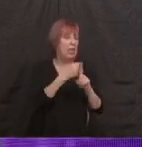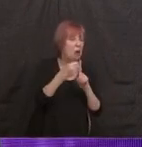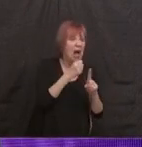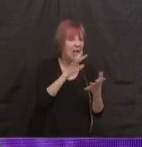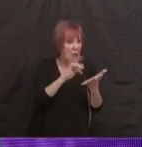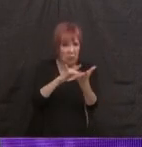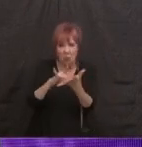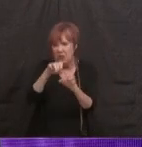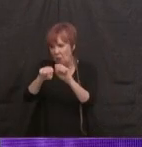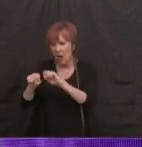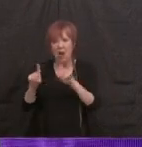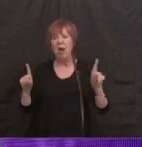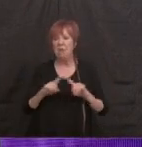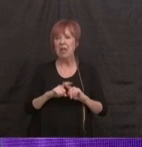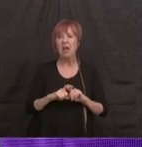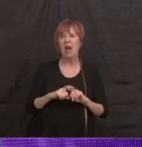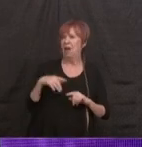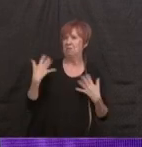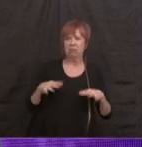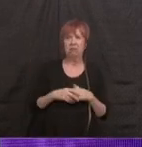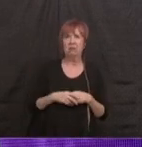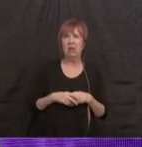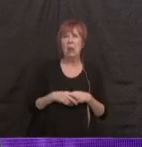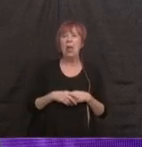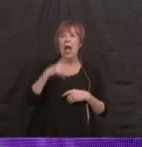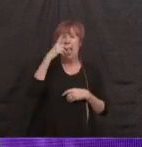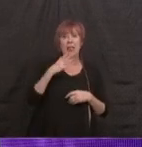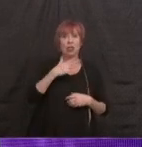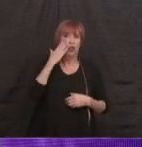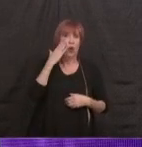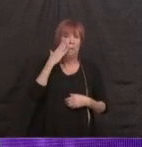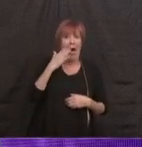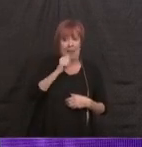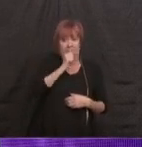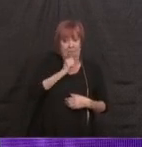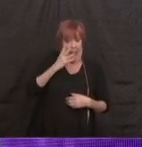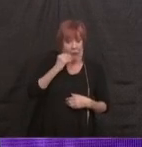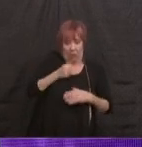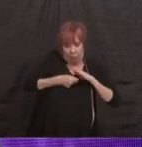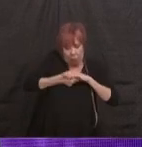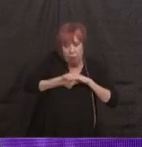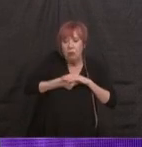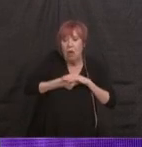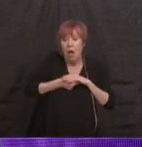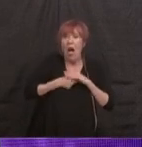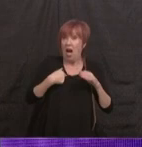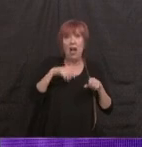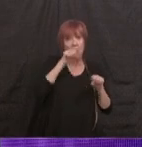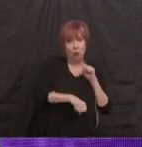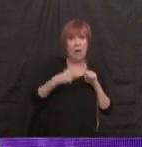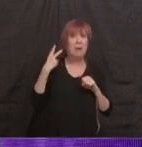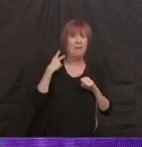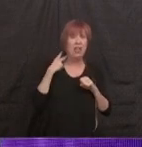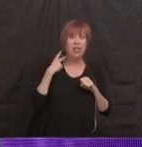because I had kept my own personal suffering to myself for many years, and I'm a rape victim, I'm a sexual assault victim